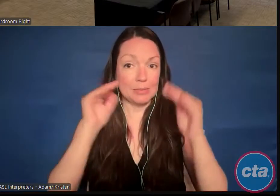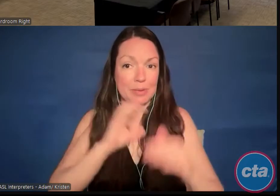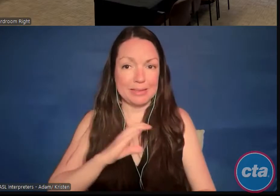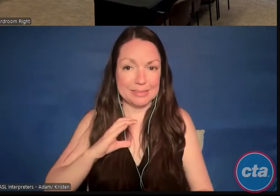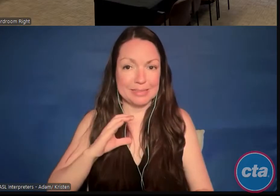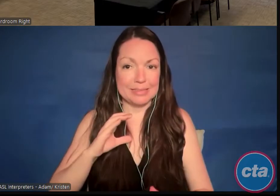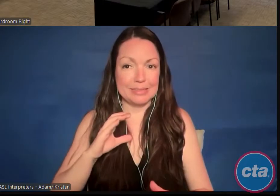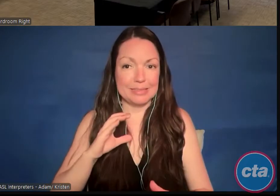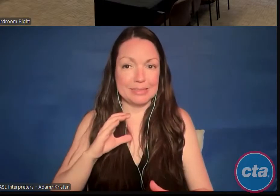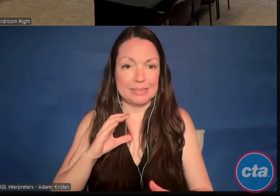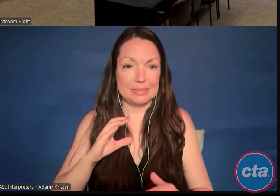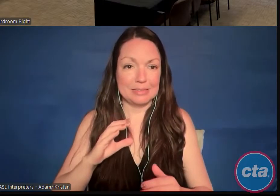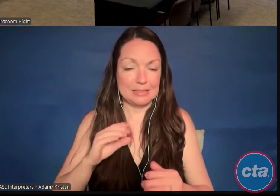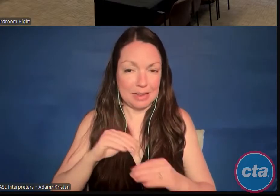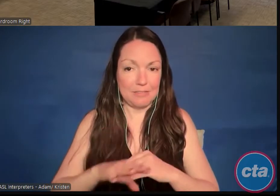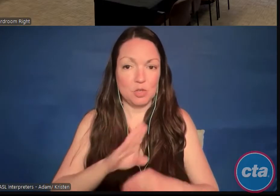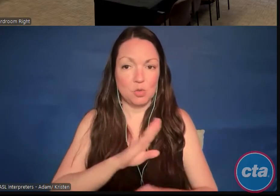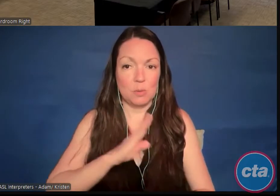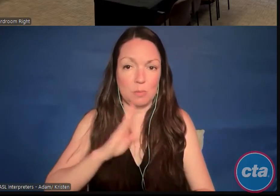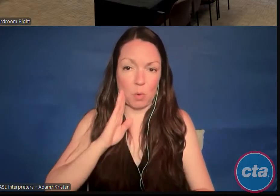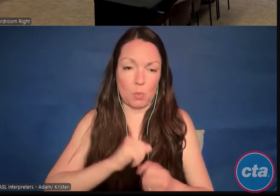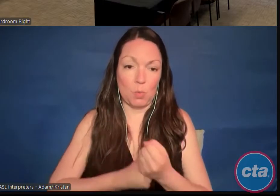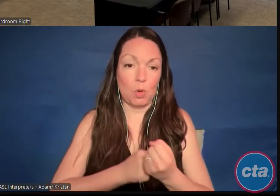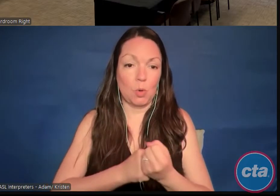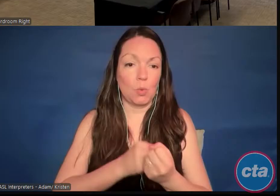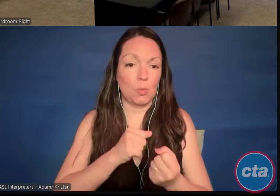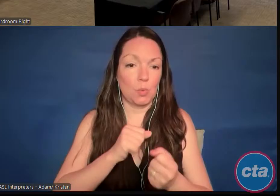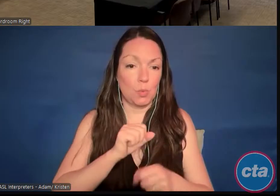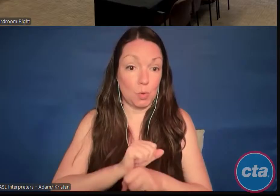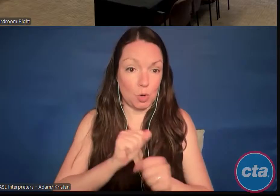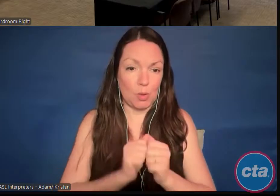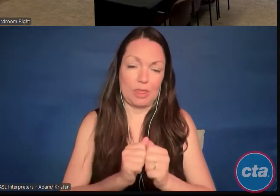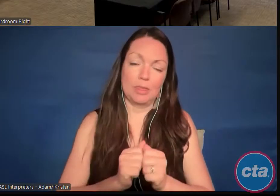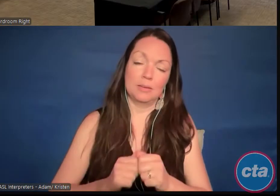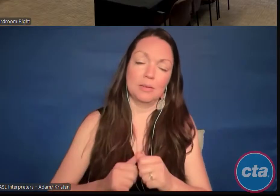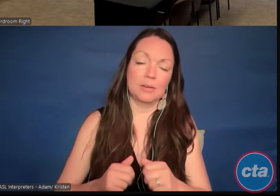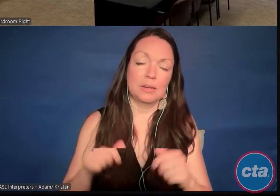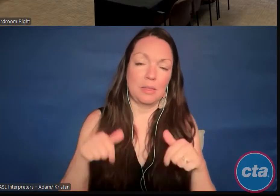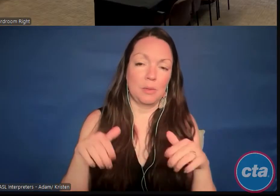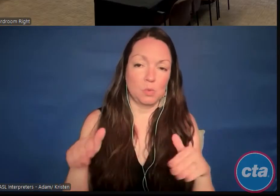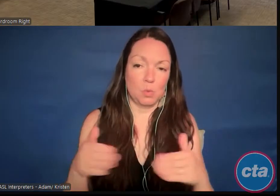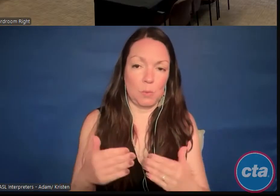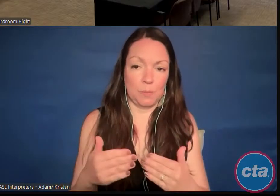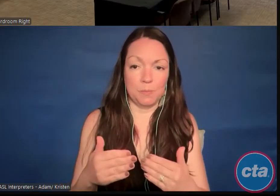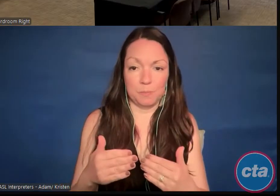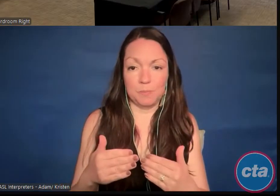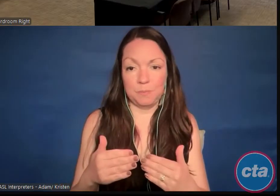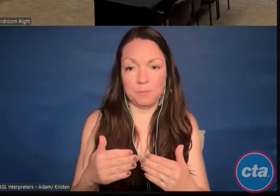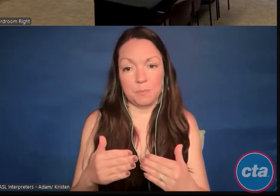and champion in this room, right? I